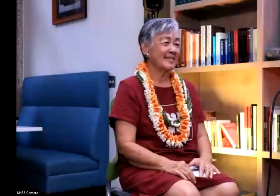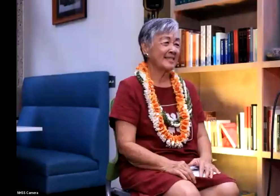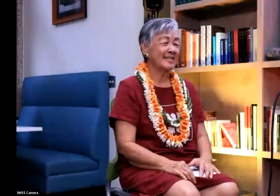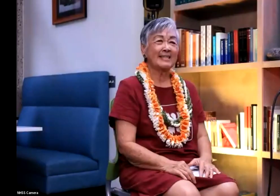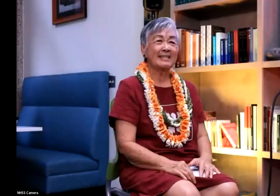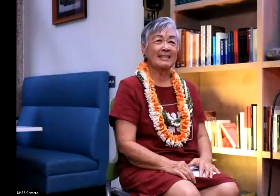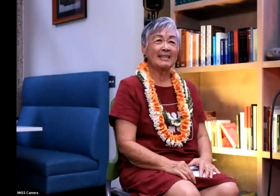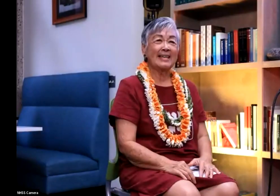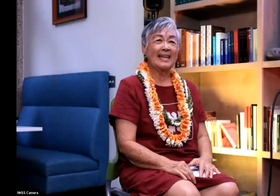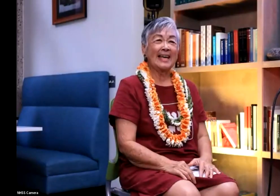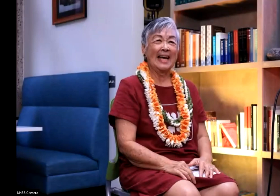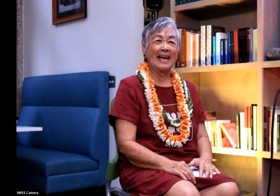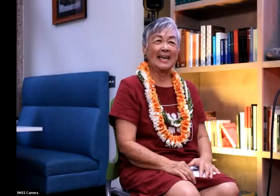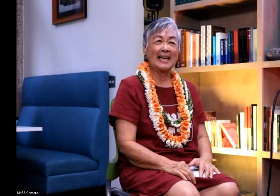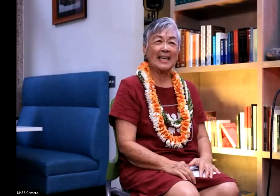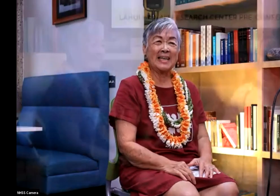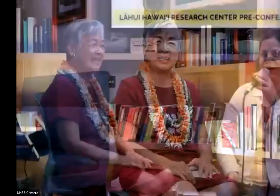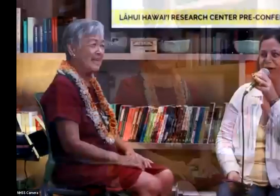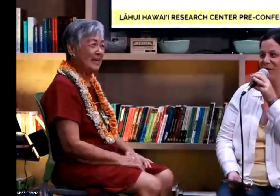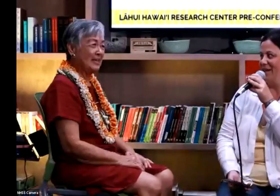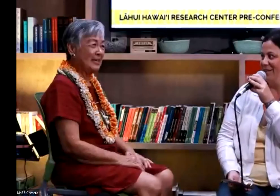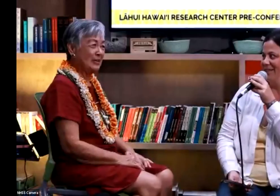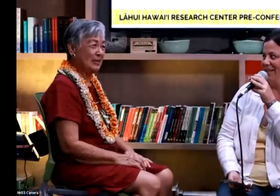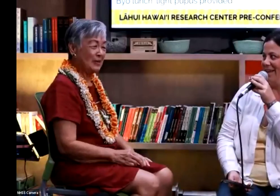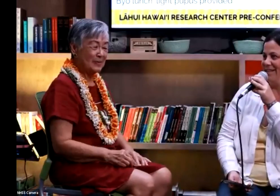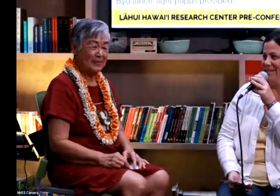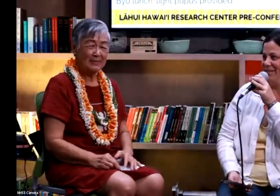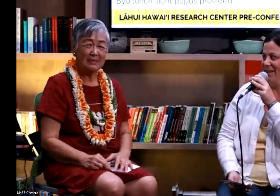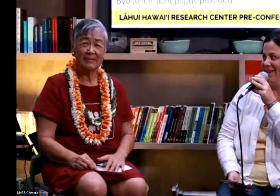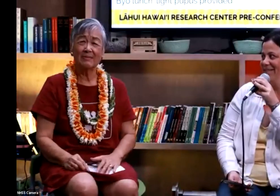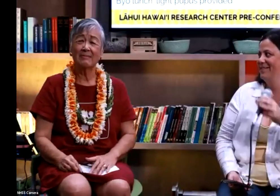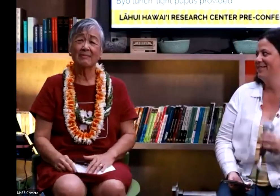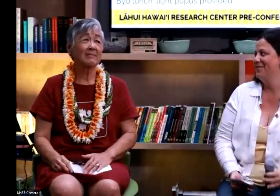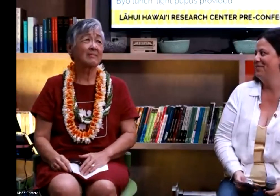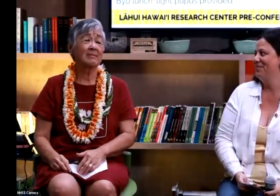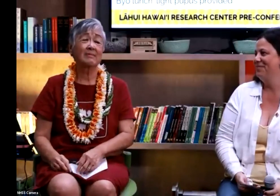Okay, can we do it one more time and everybody this time will follow along again? Okay.